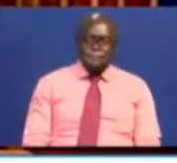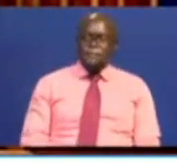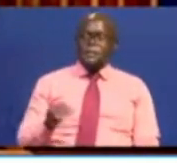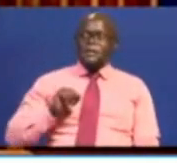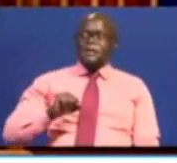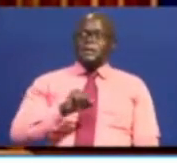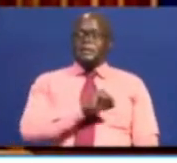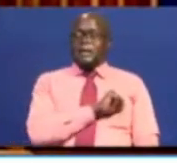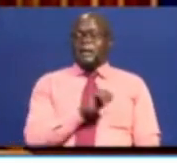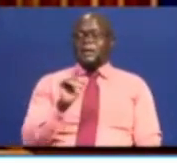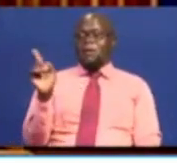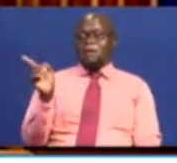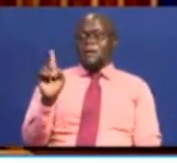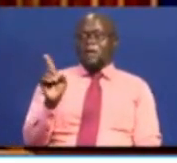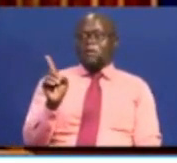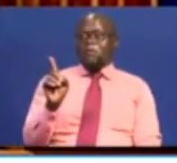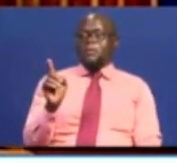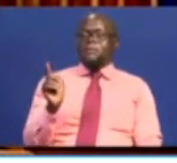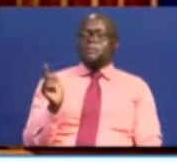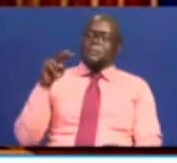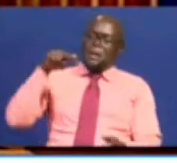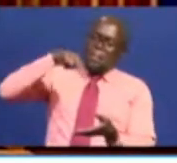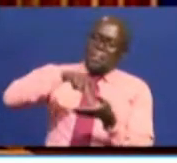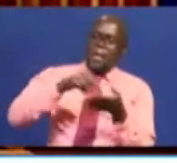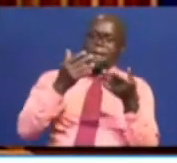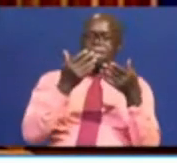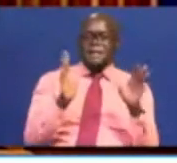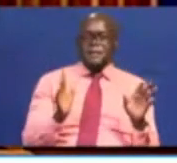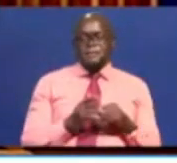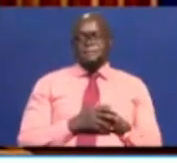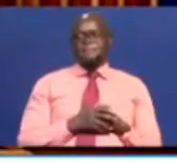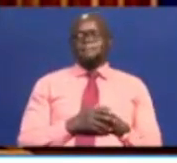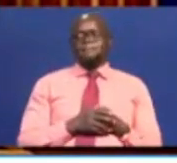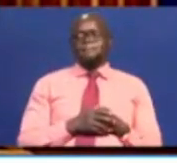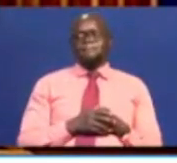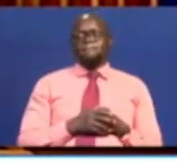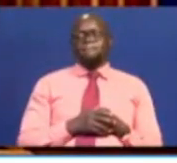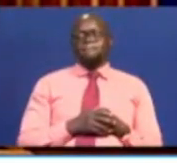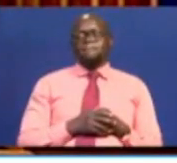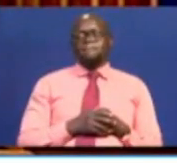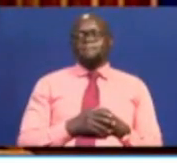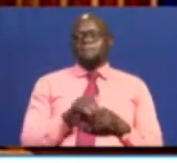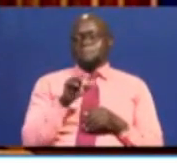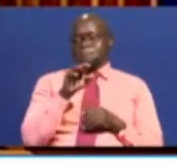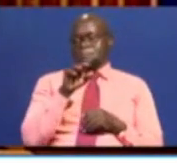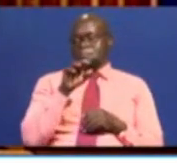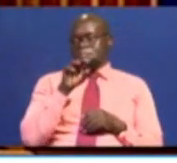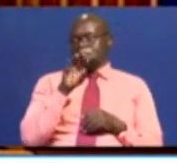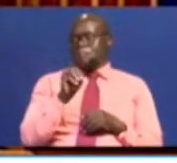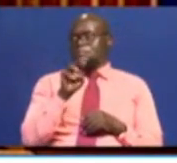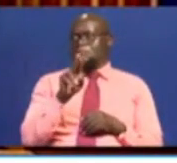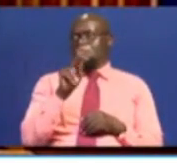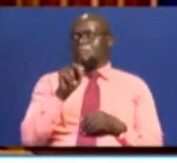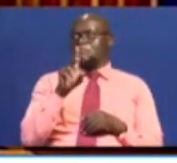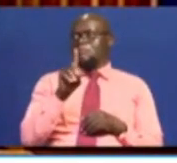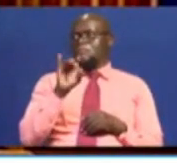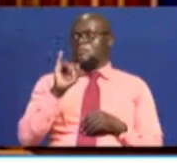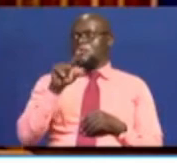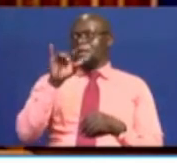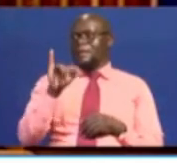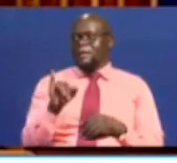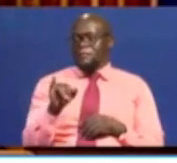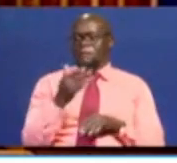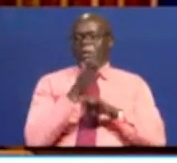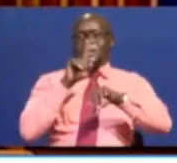Senator Sifuna stood on a point of order that Mundigi was wasting time with a